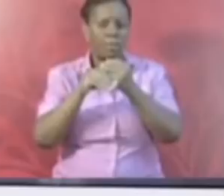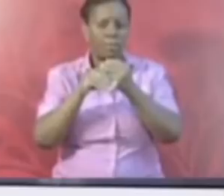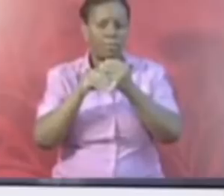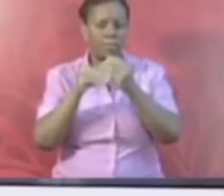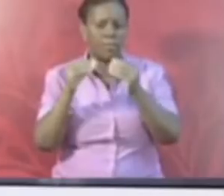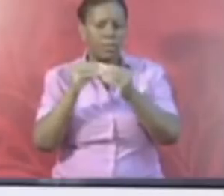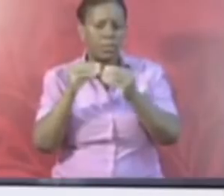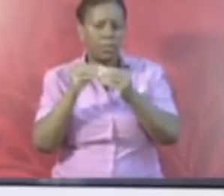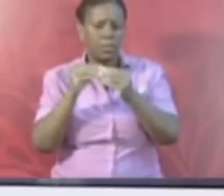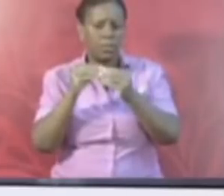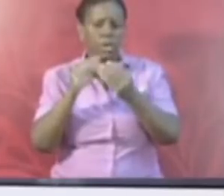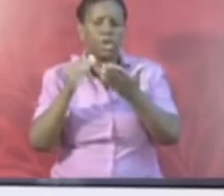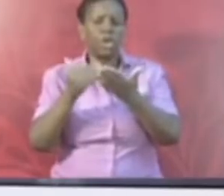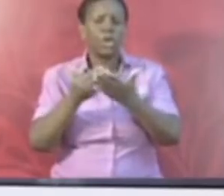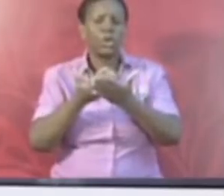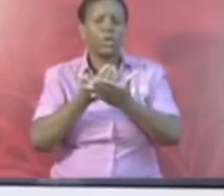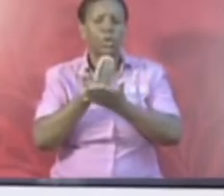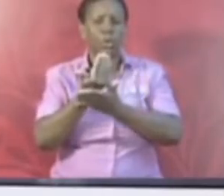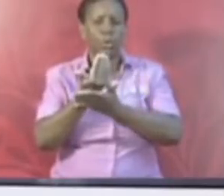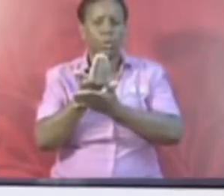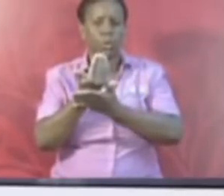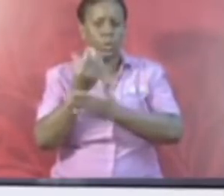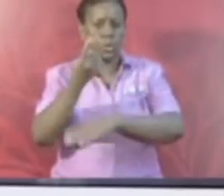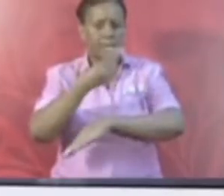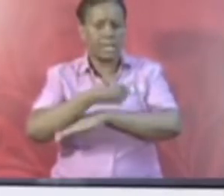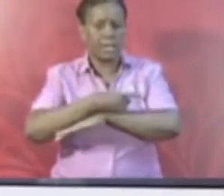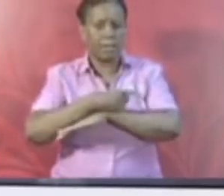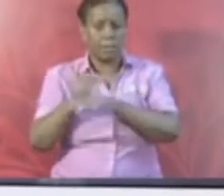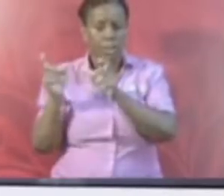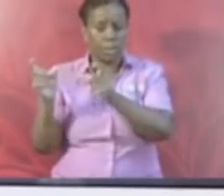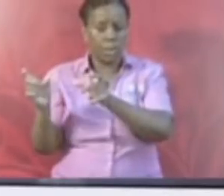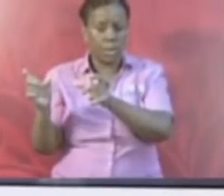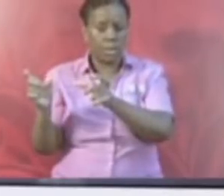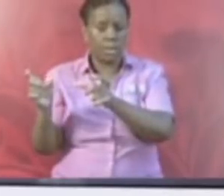and your new date of quarantine ends based on what the CMOH has